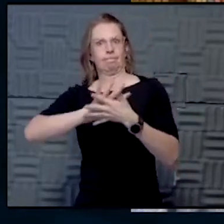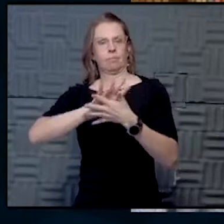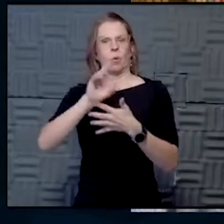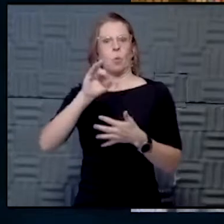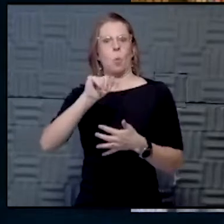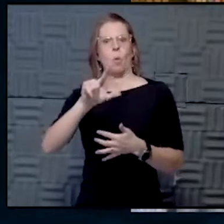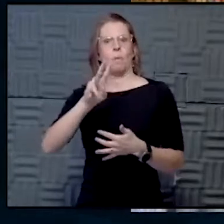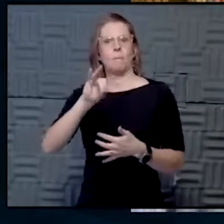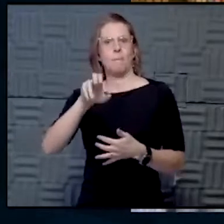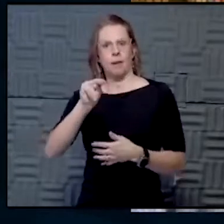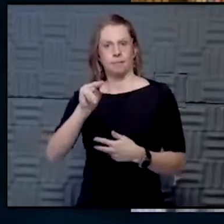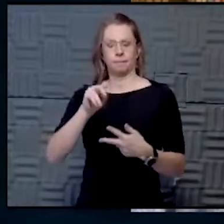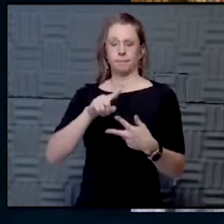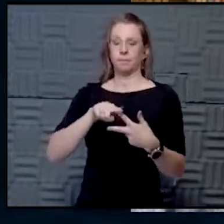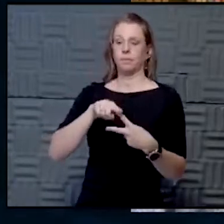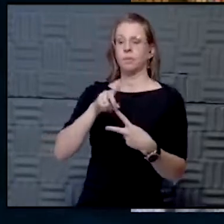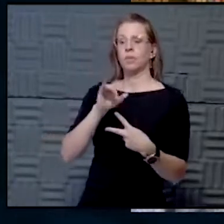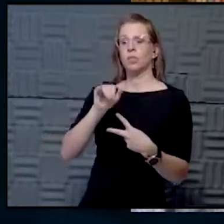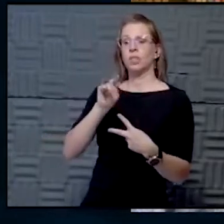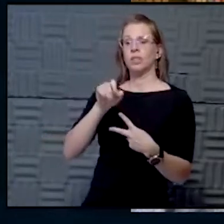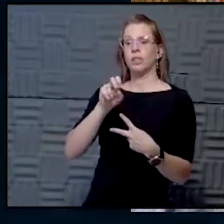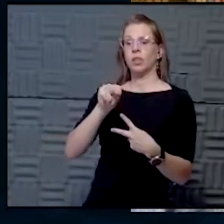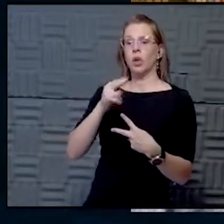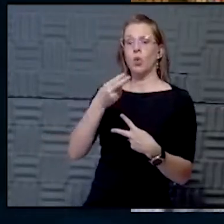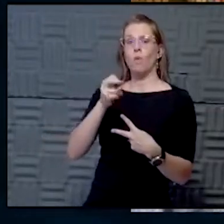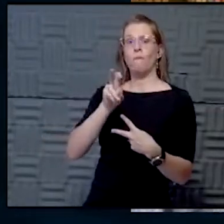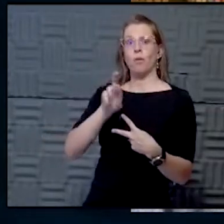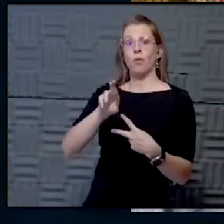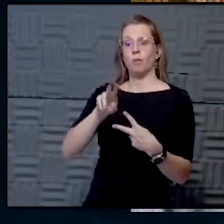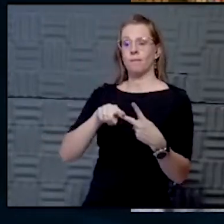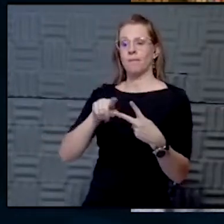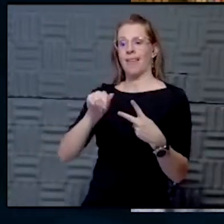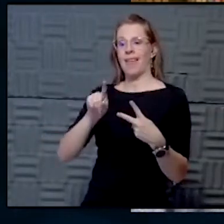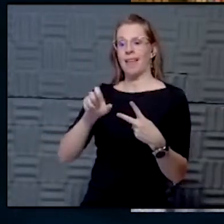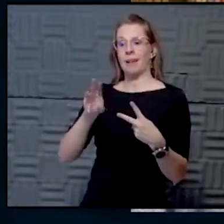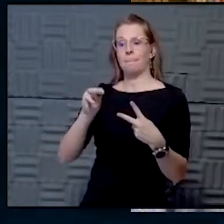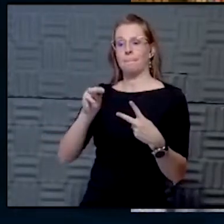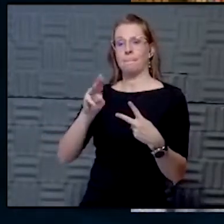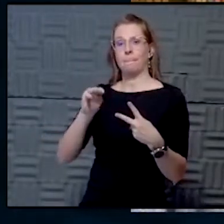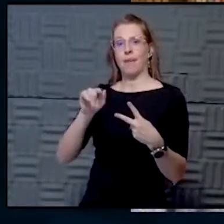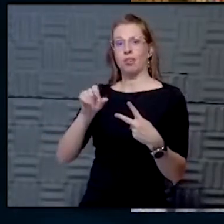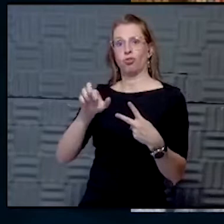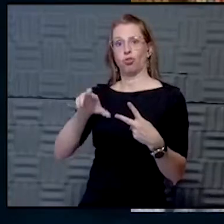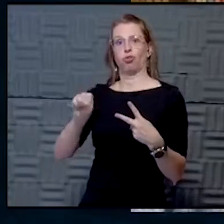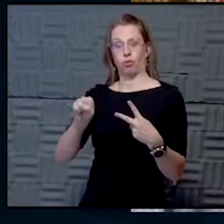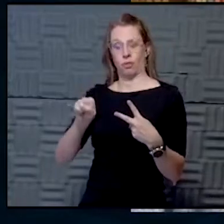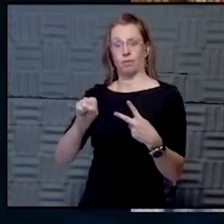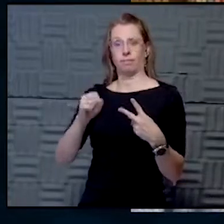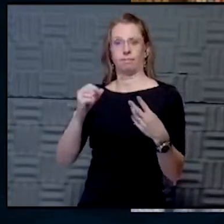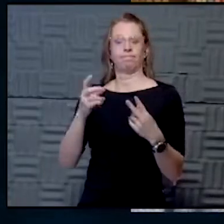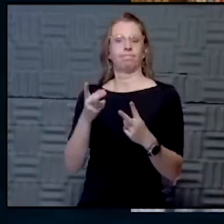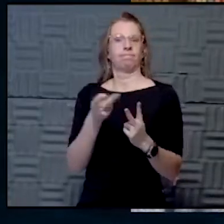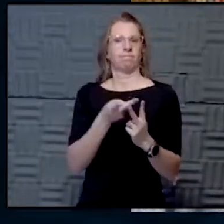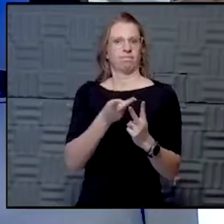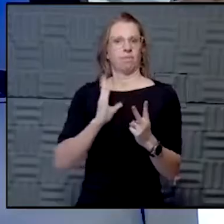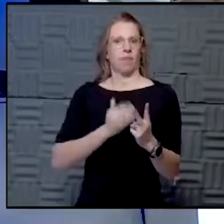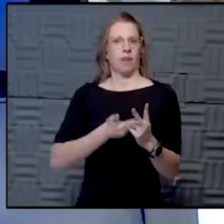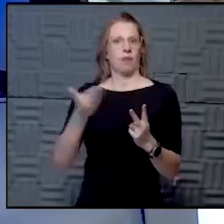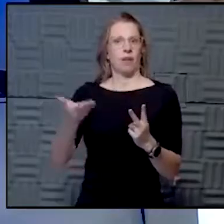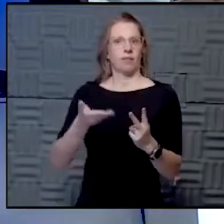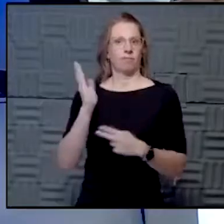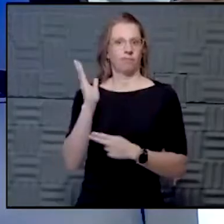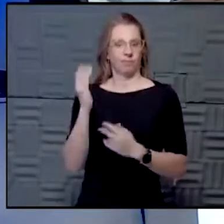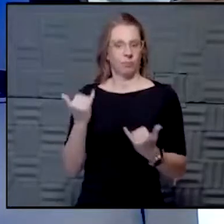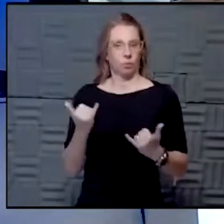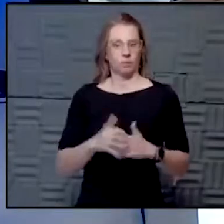Executive Director of The Battle Within, and Adam Majors, Frontline Therapy Networks Clinical Coordinator. We'll get an update from them in